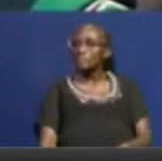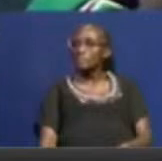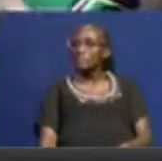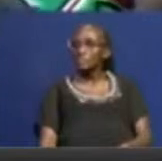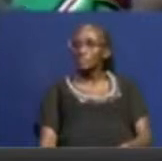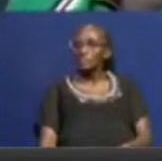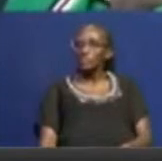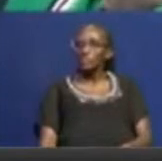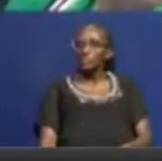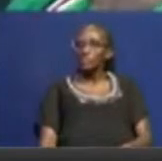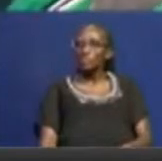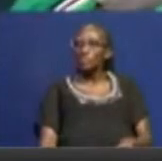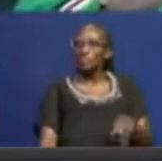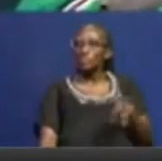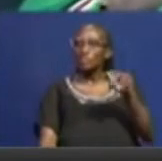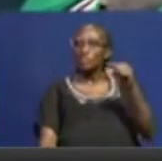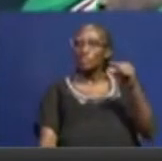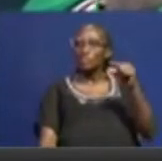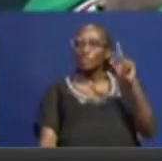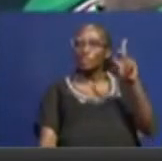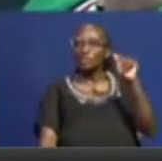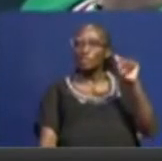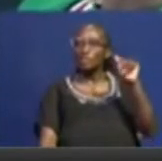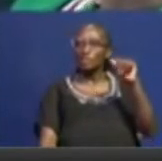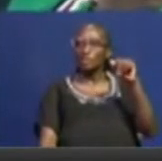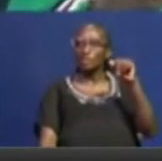Mukurweini Kagusha John Philip Geshohi.